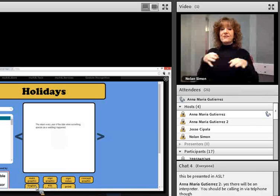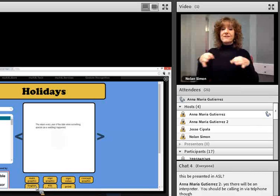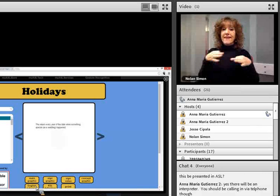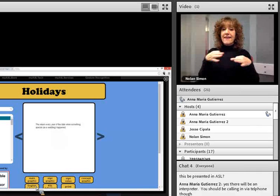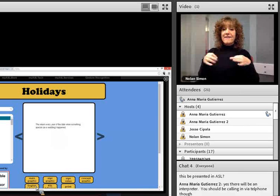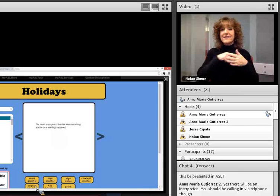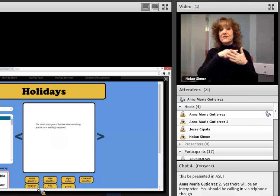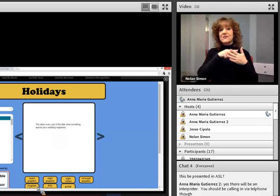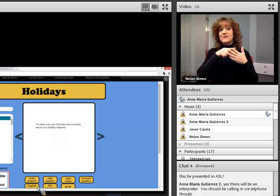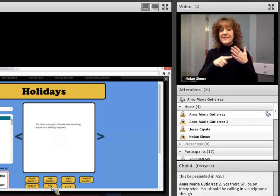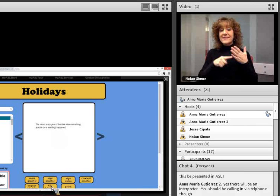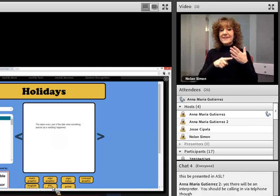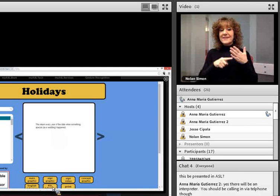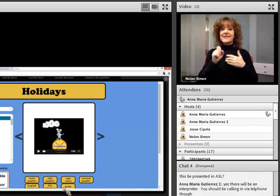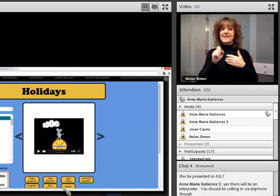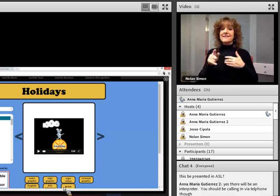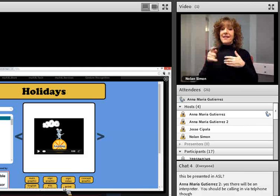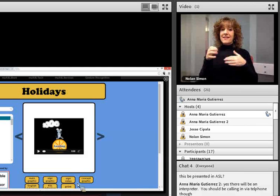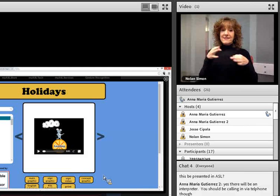an ASL definition,